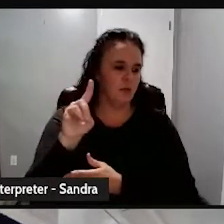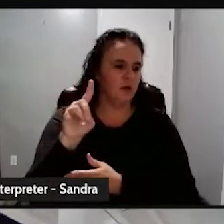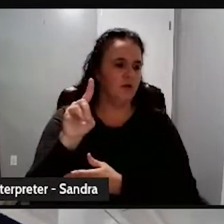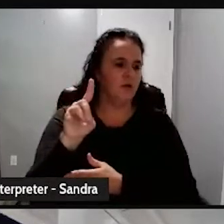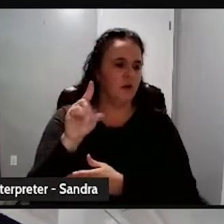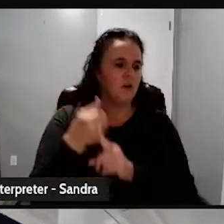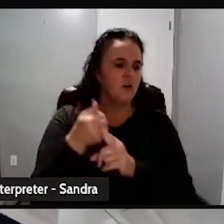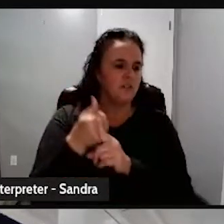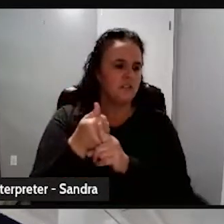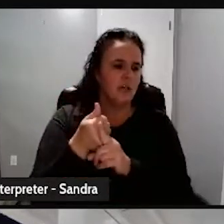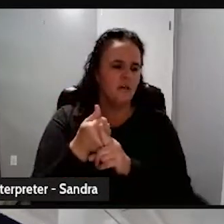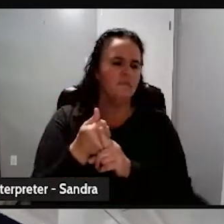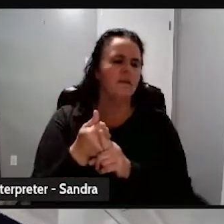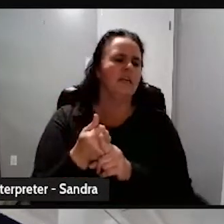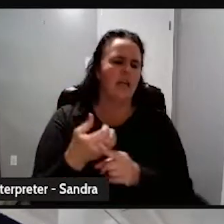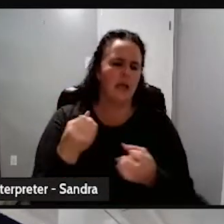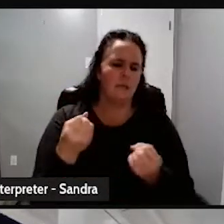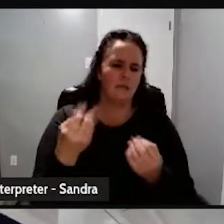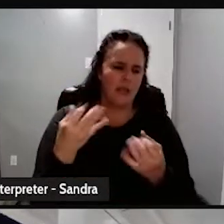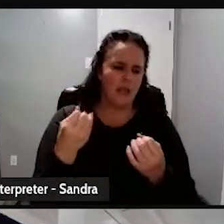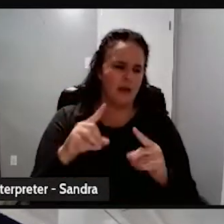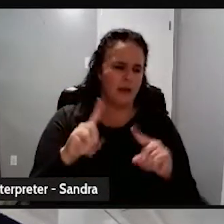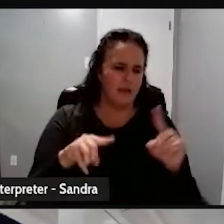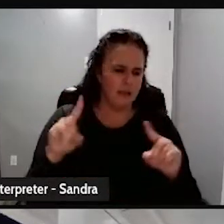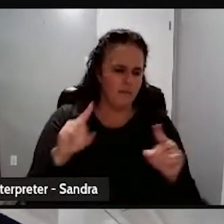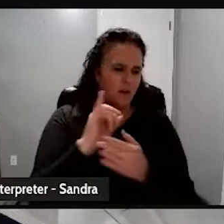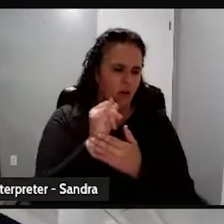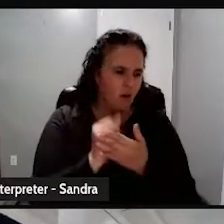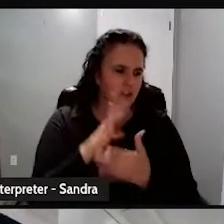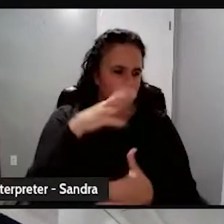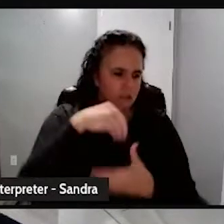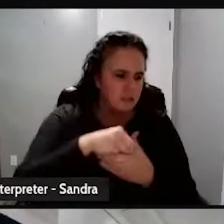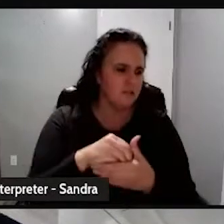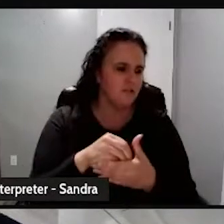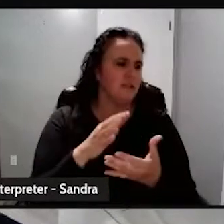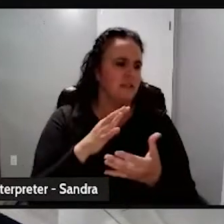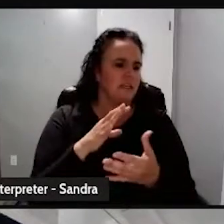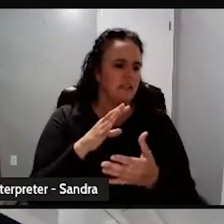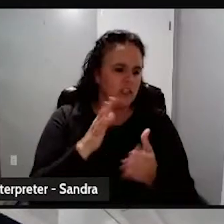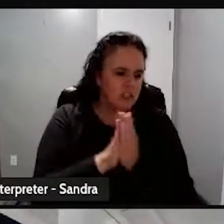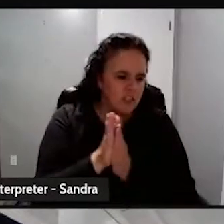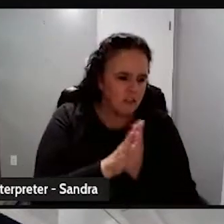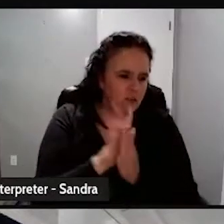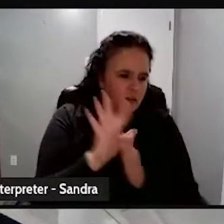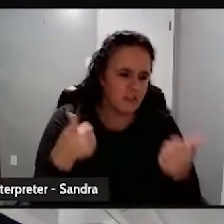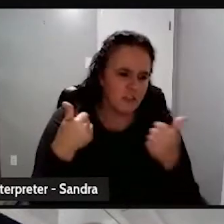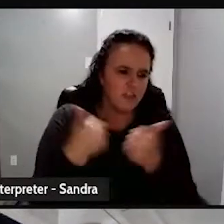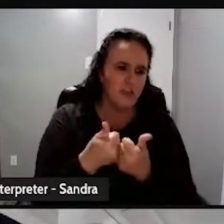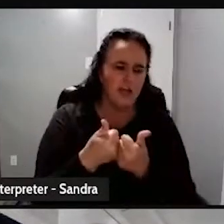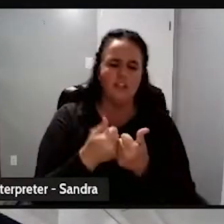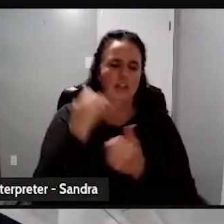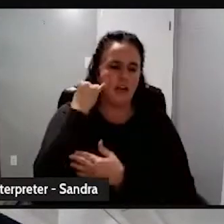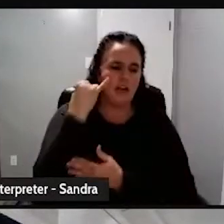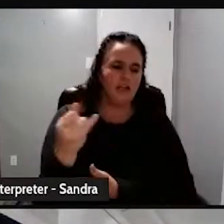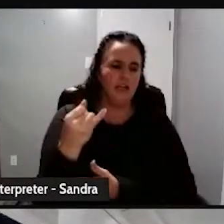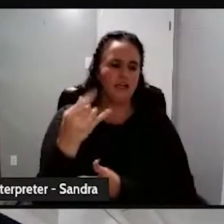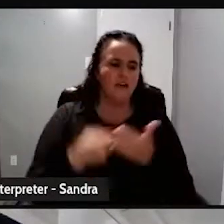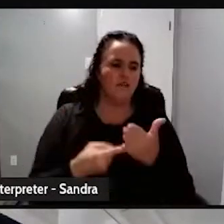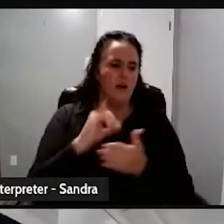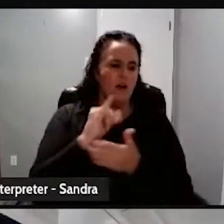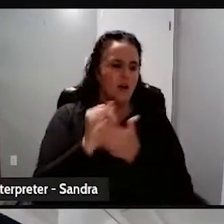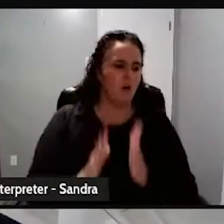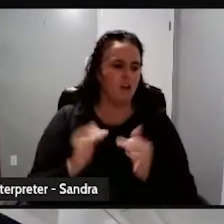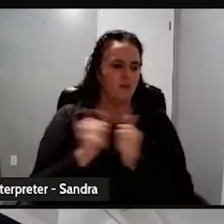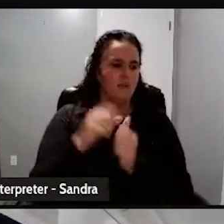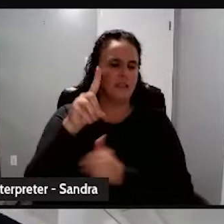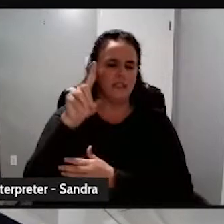is a multidisciplinary artist interested in challenging the preconceived notions of what an artist with a disability can